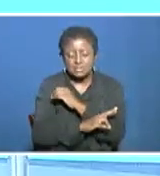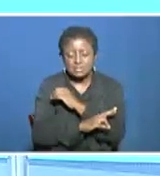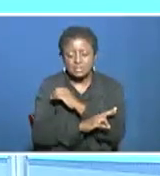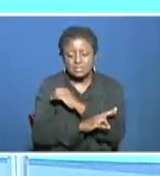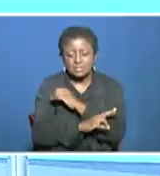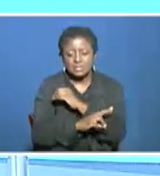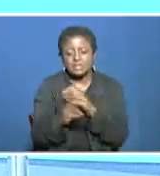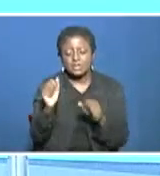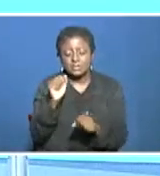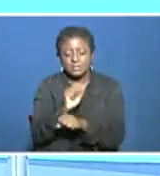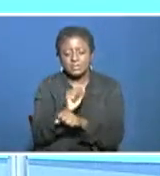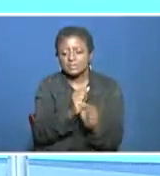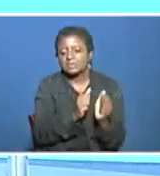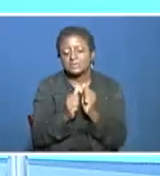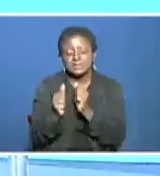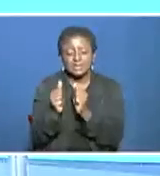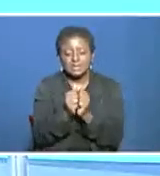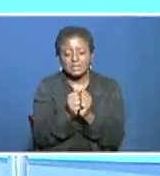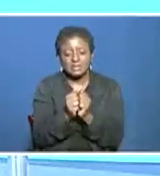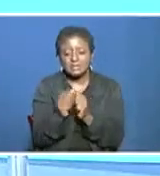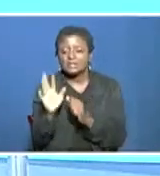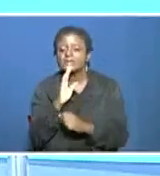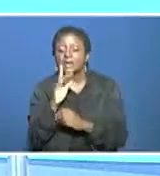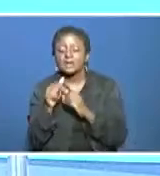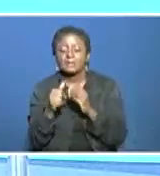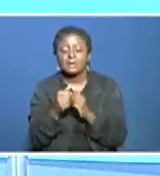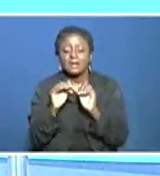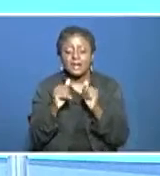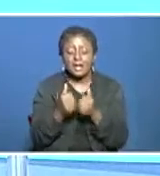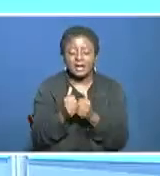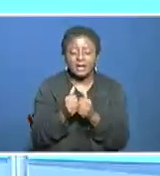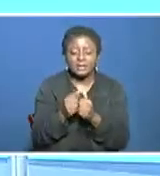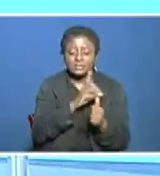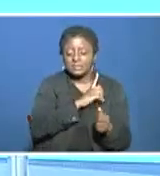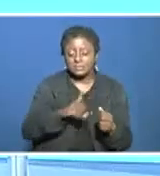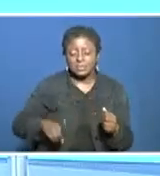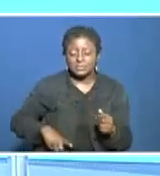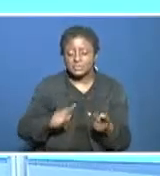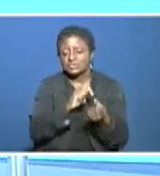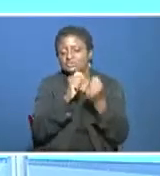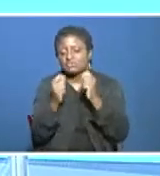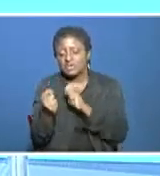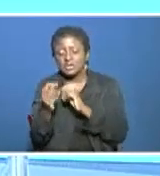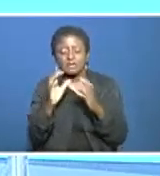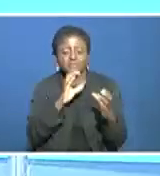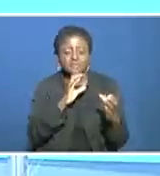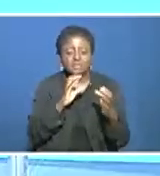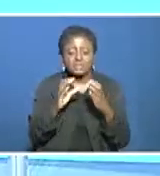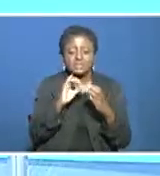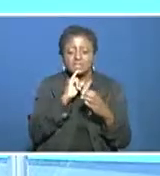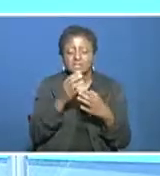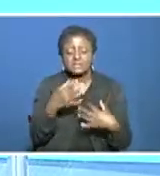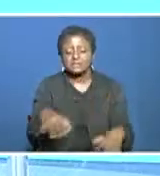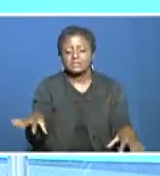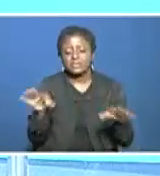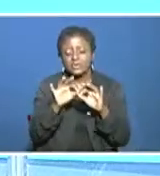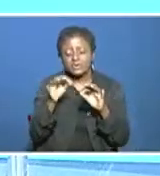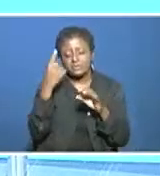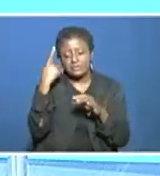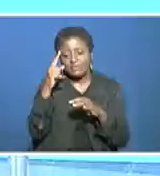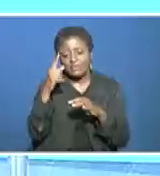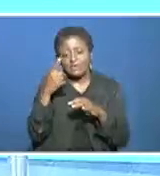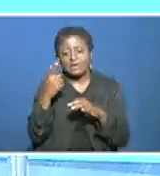Minister underscored how diplomacy and trade dialogue among nations is the bedrock for the global